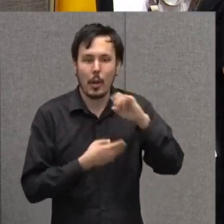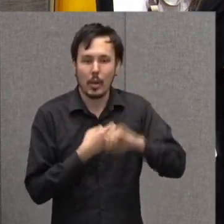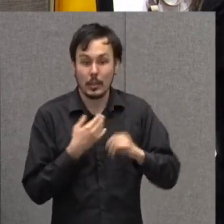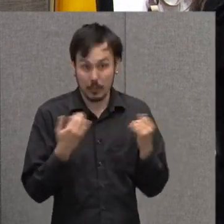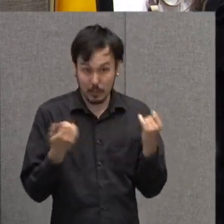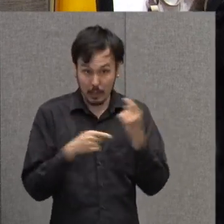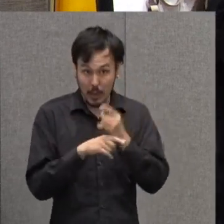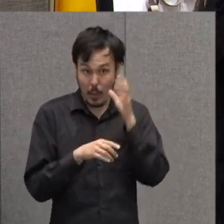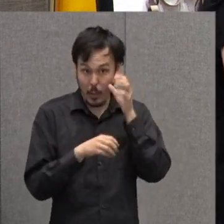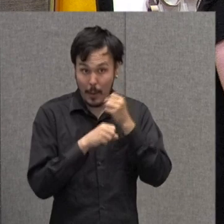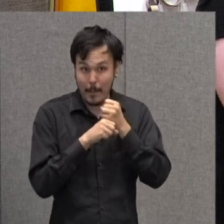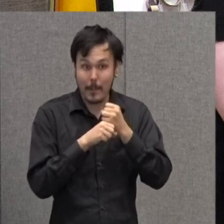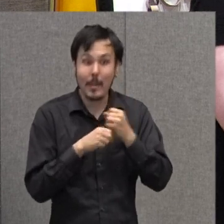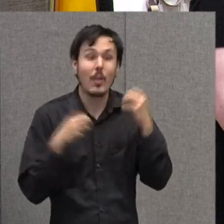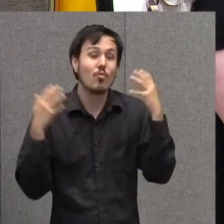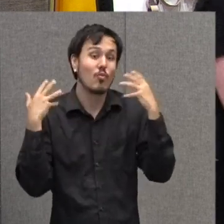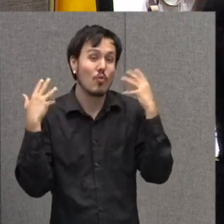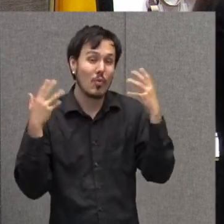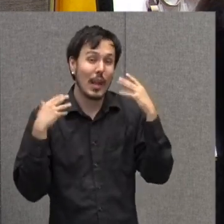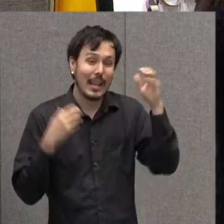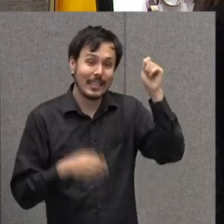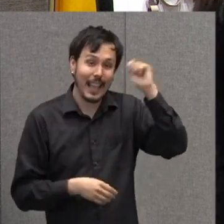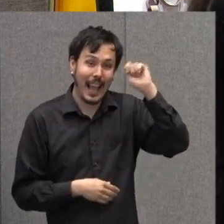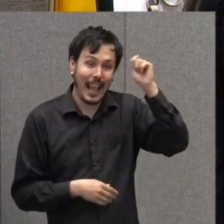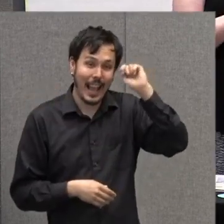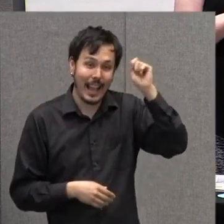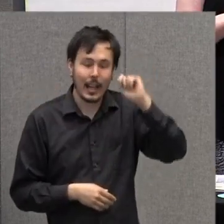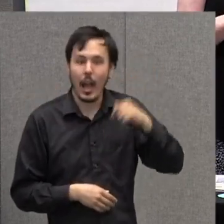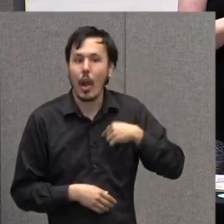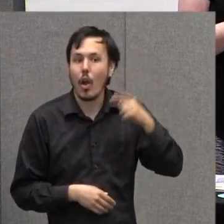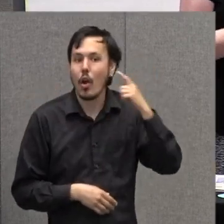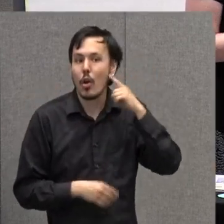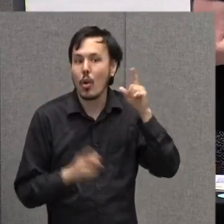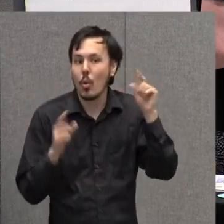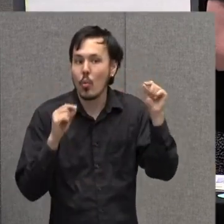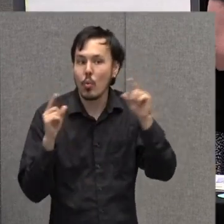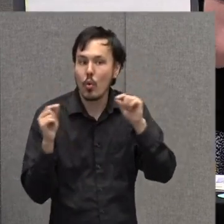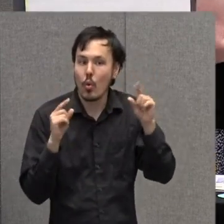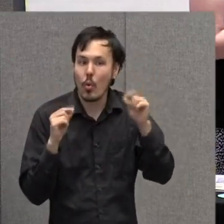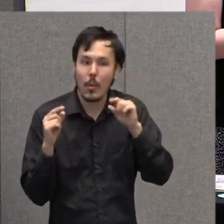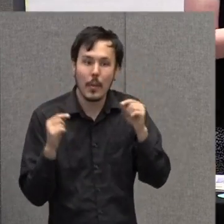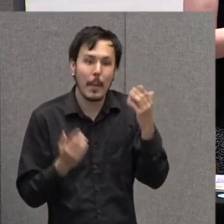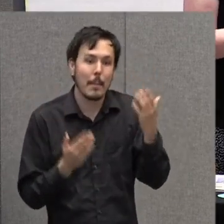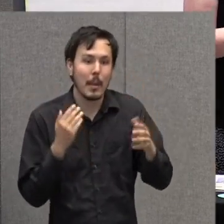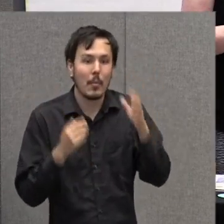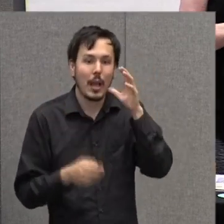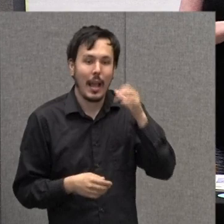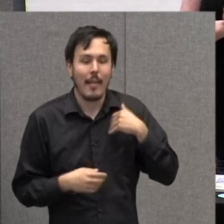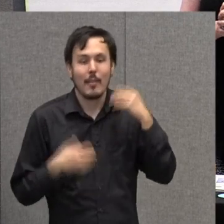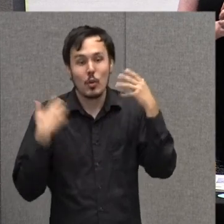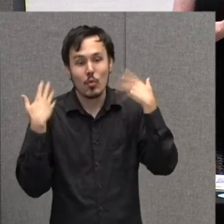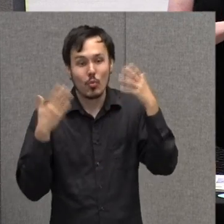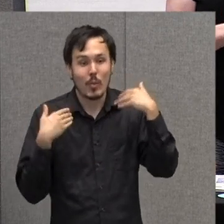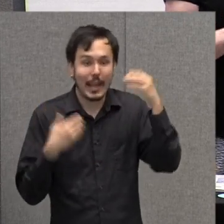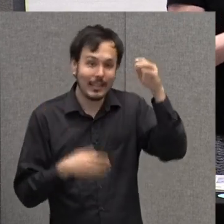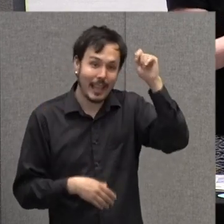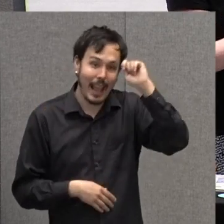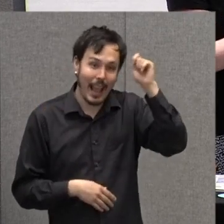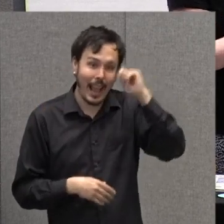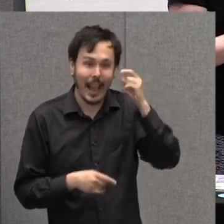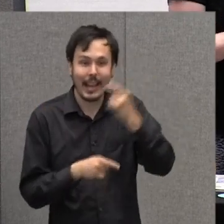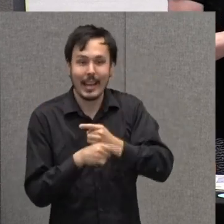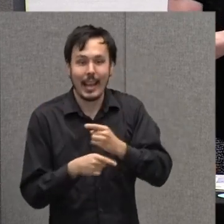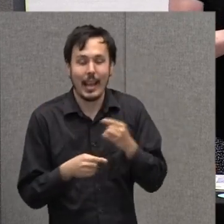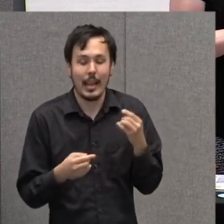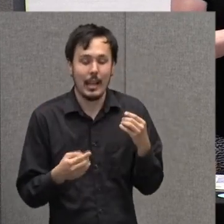to be making crazy hats, because I heard a rumor that we might be having a crazy hat day here at APS at Home at some